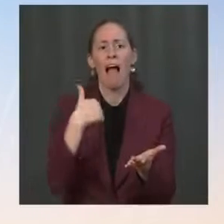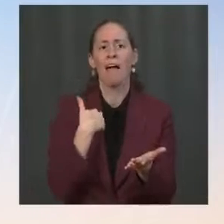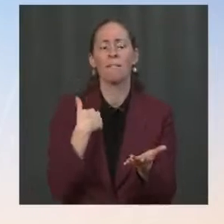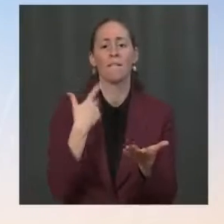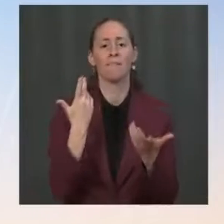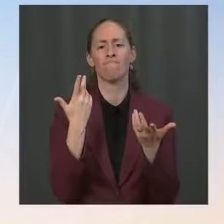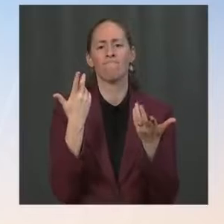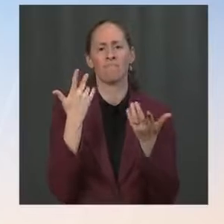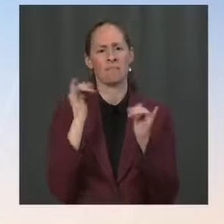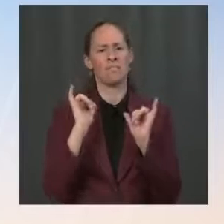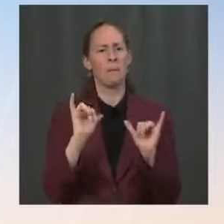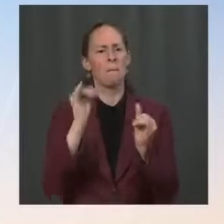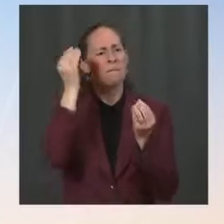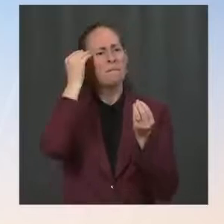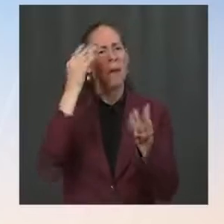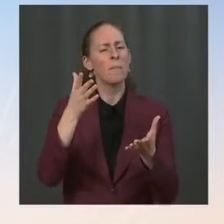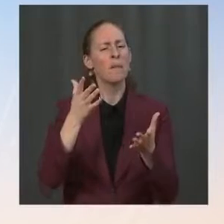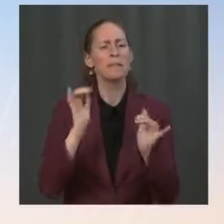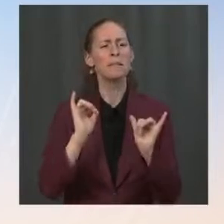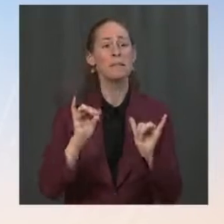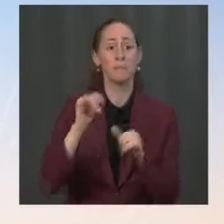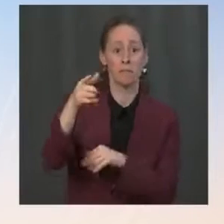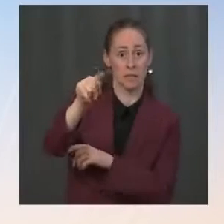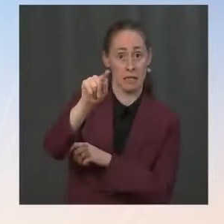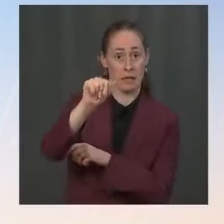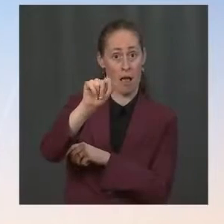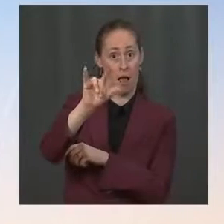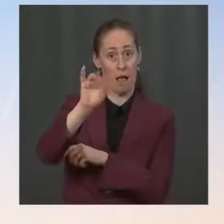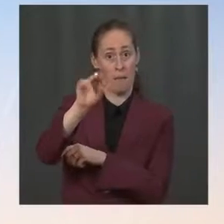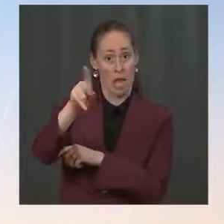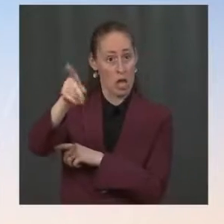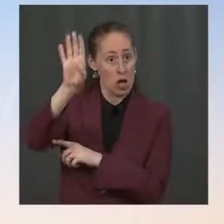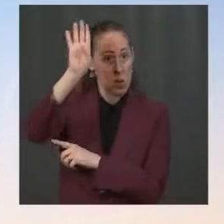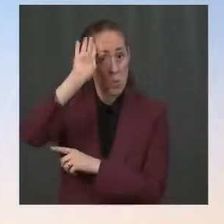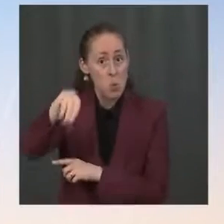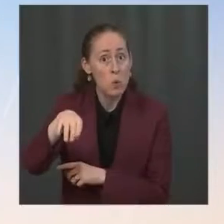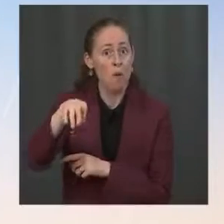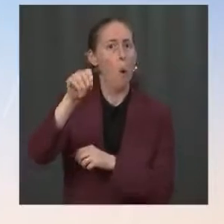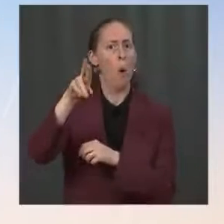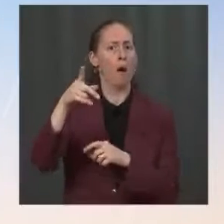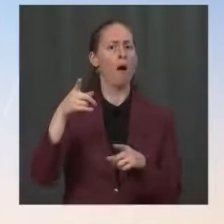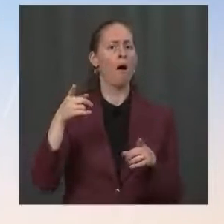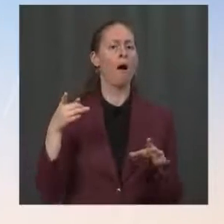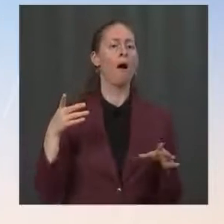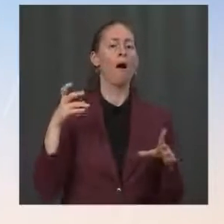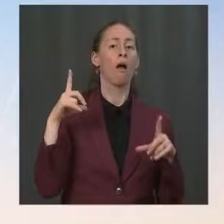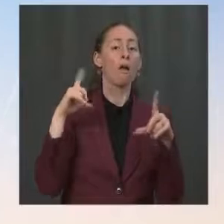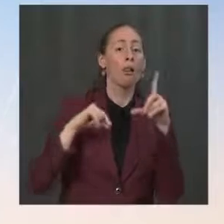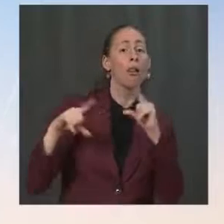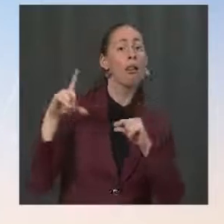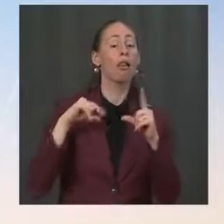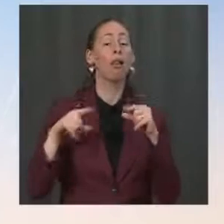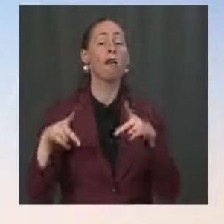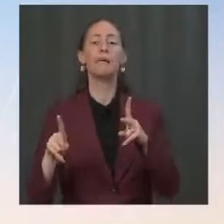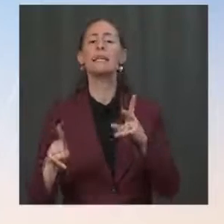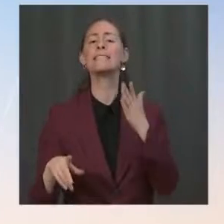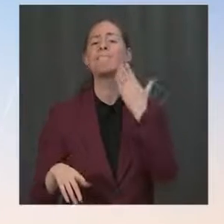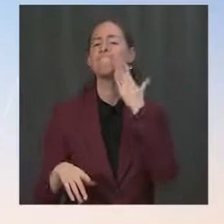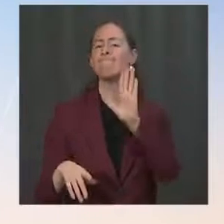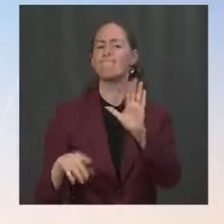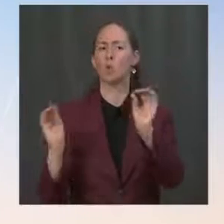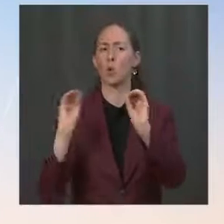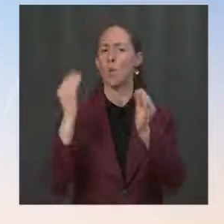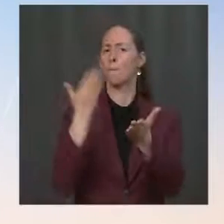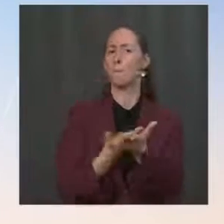suggest that the Taliban had knowledge of or was engaged in or involved in this attack. Obviously, what happened today and the loss